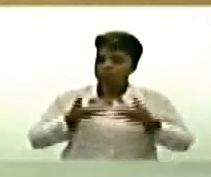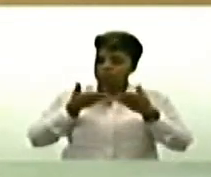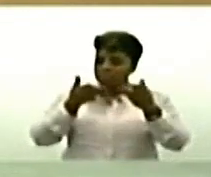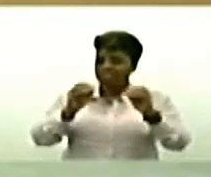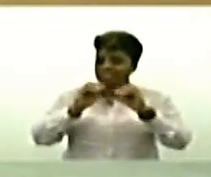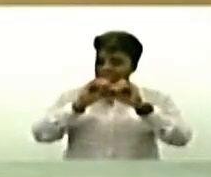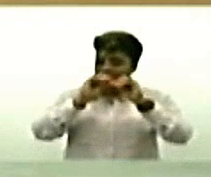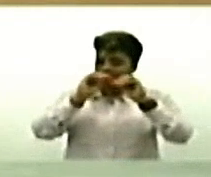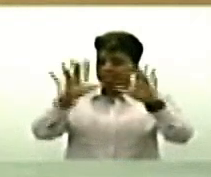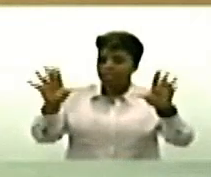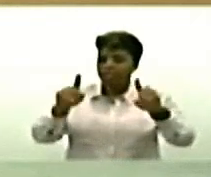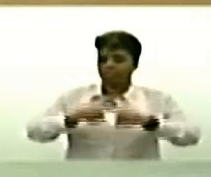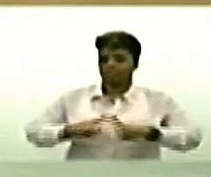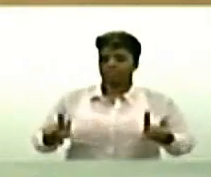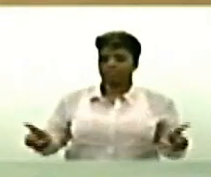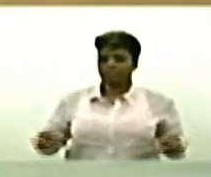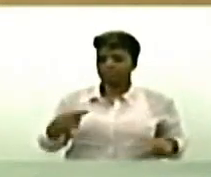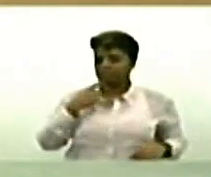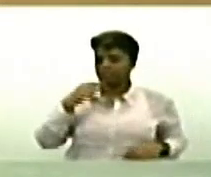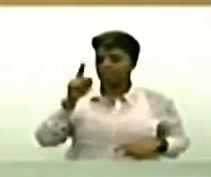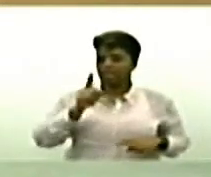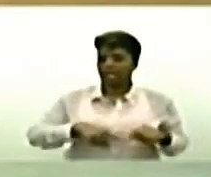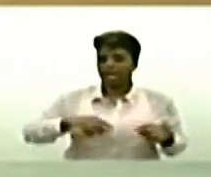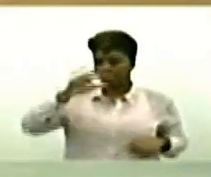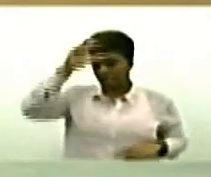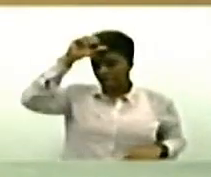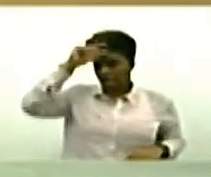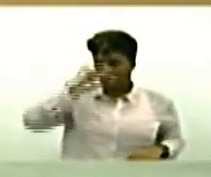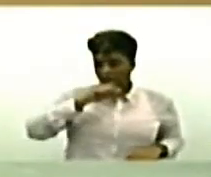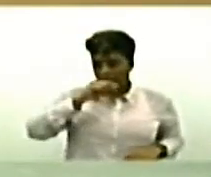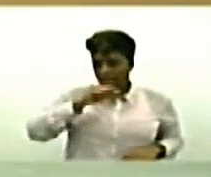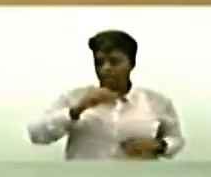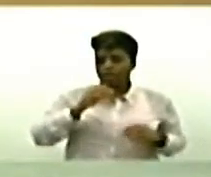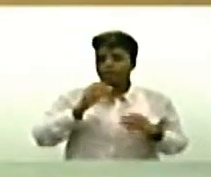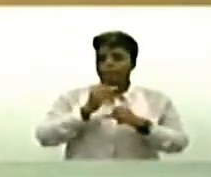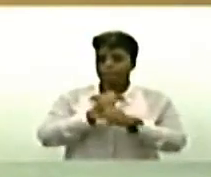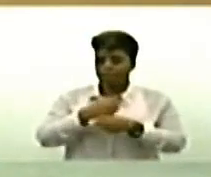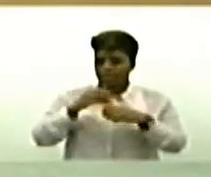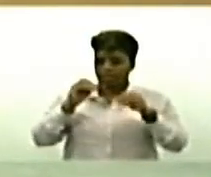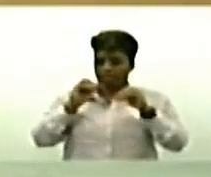distinction. Because if you say they can't wear the hats, I think we should make that absolutely clear as